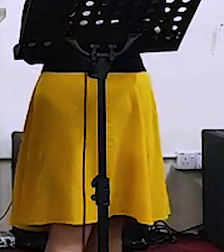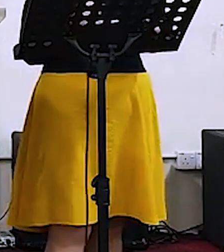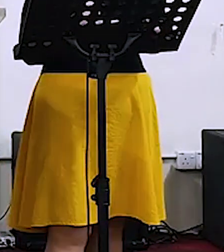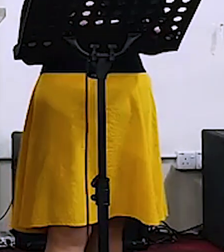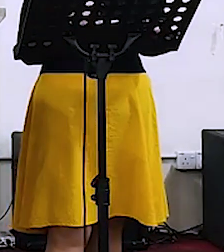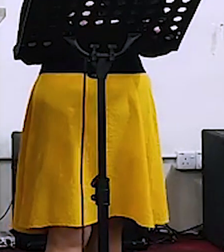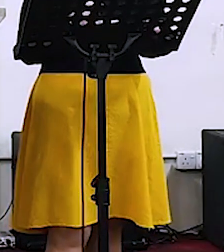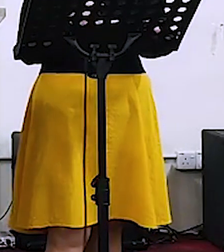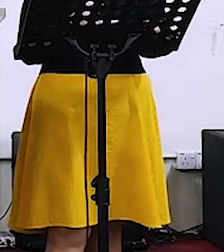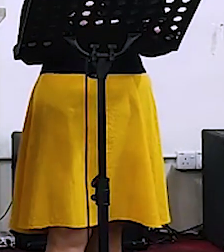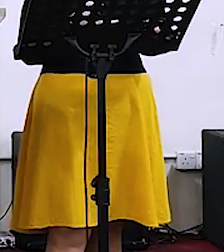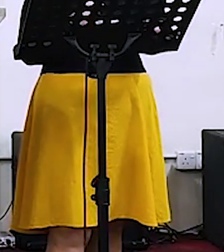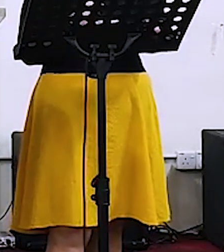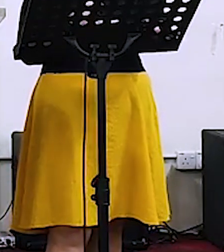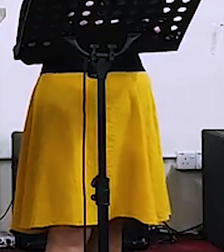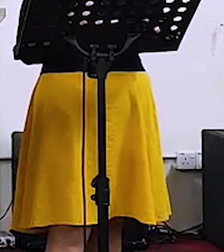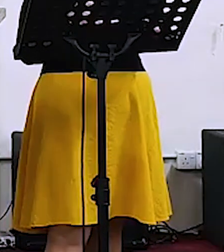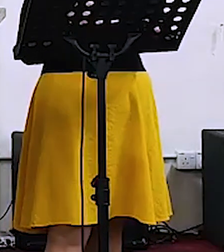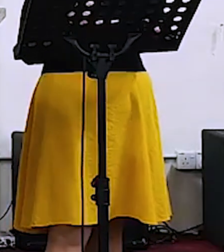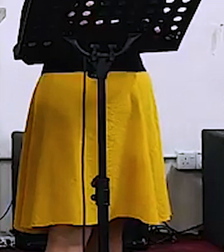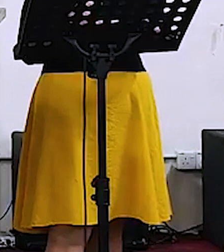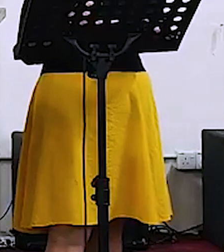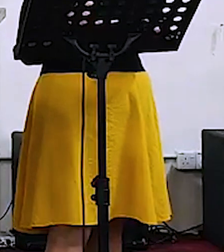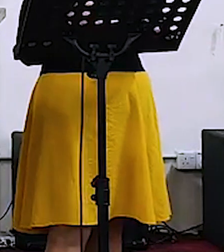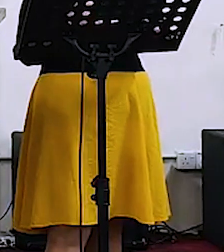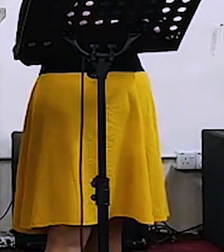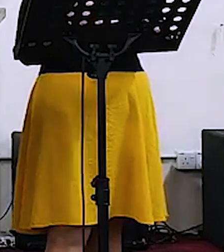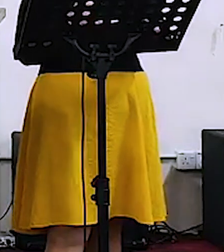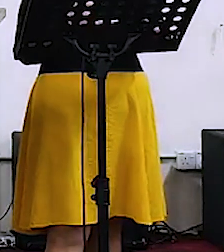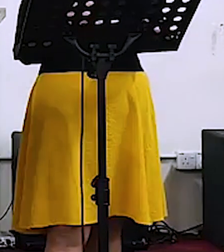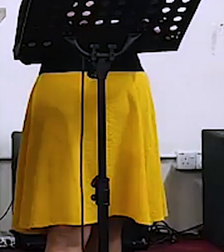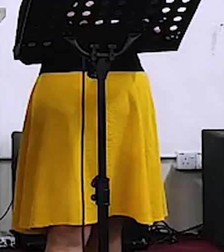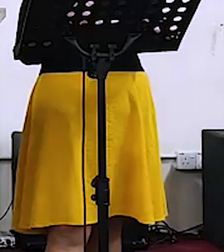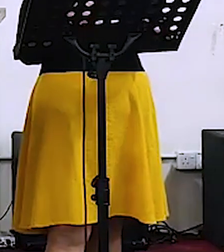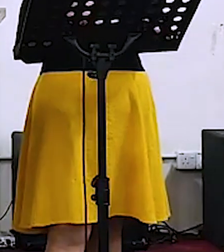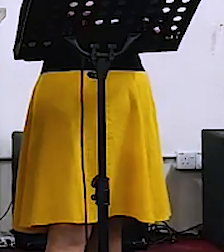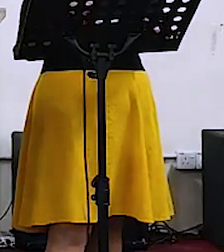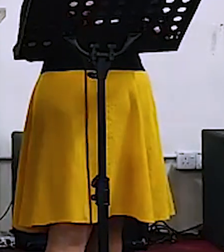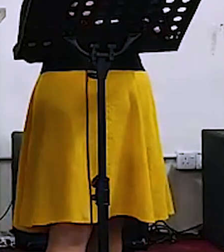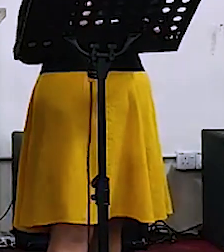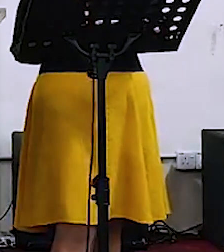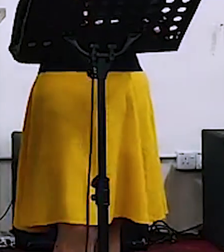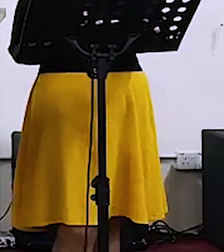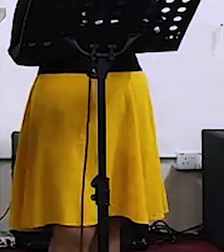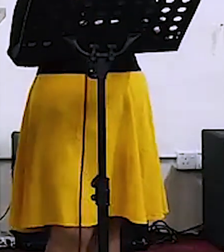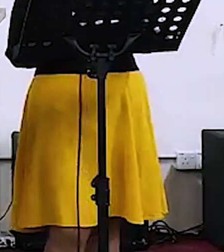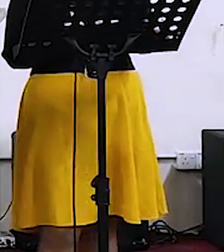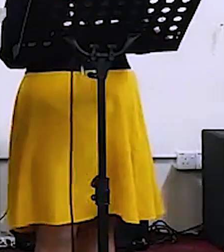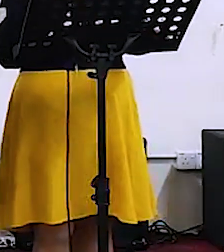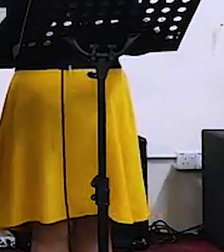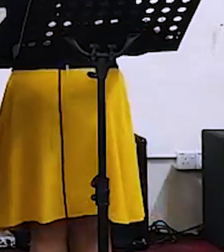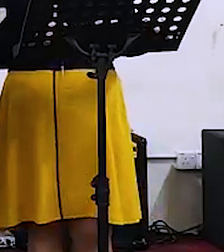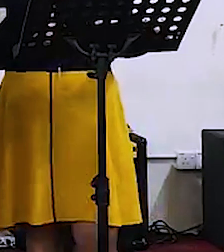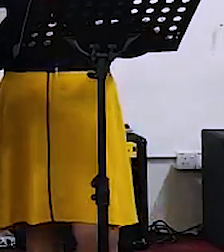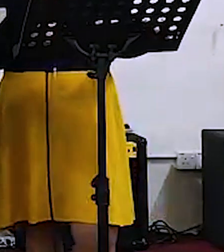coming Sunday after Sunday be may it not be done legalistically.Traditionally, I come because